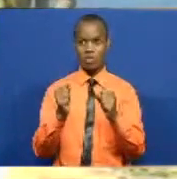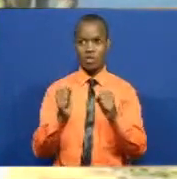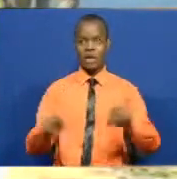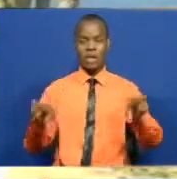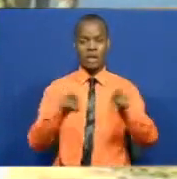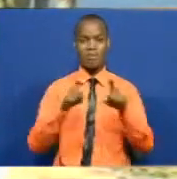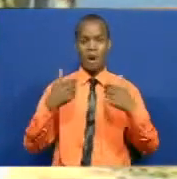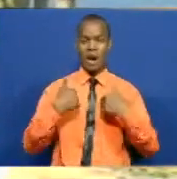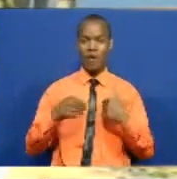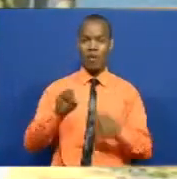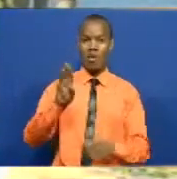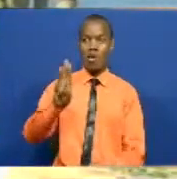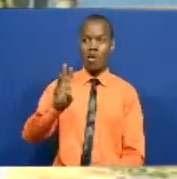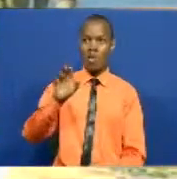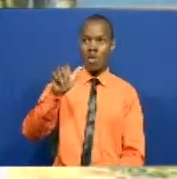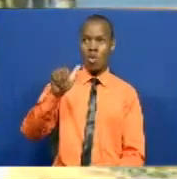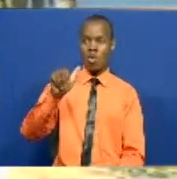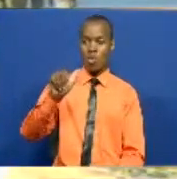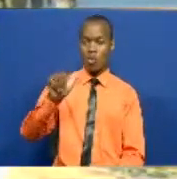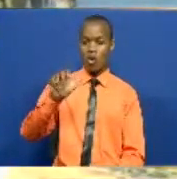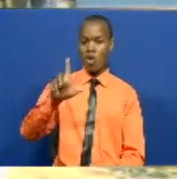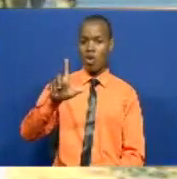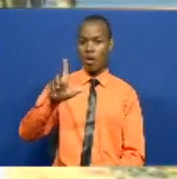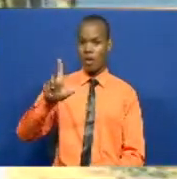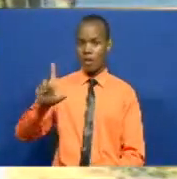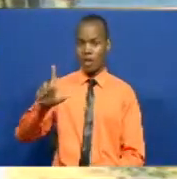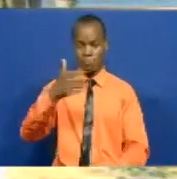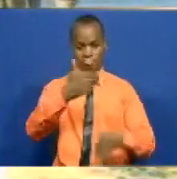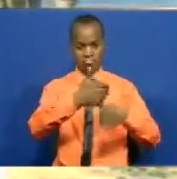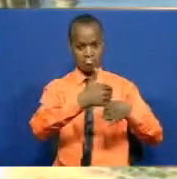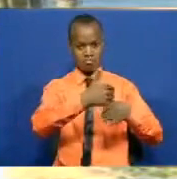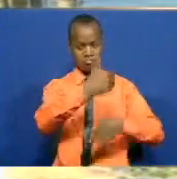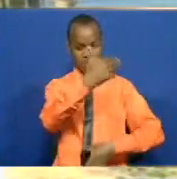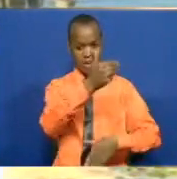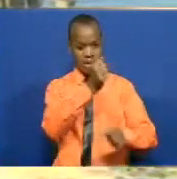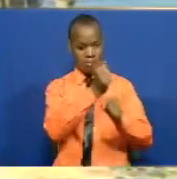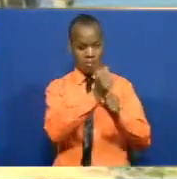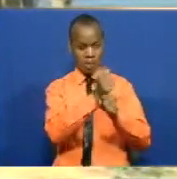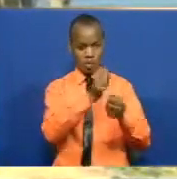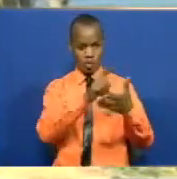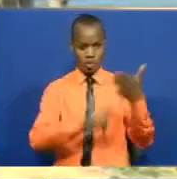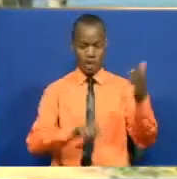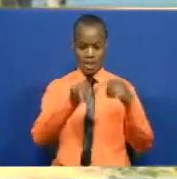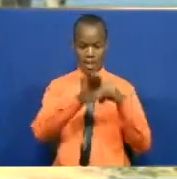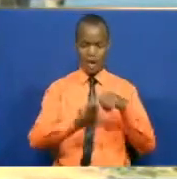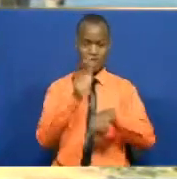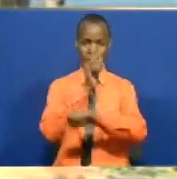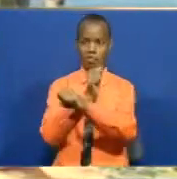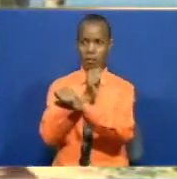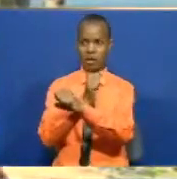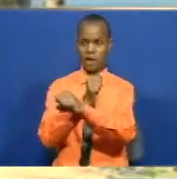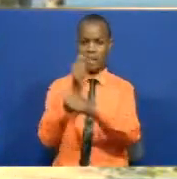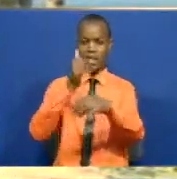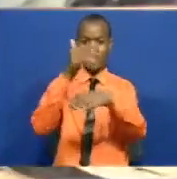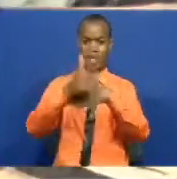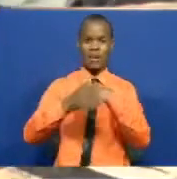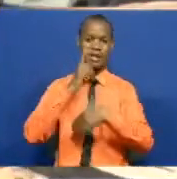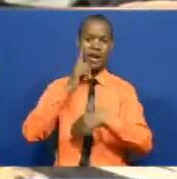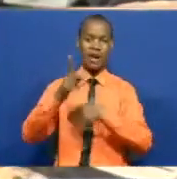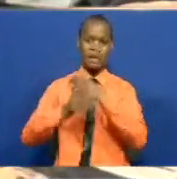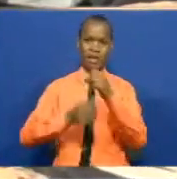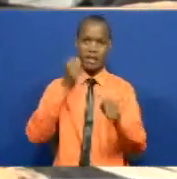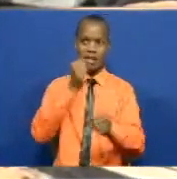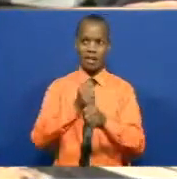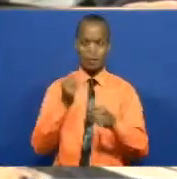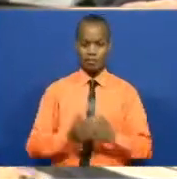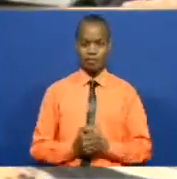wall, a very strong wall. So that means the pillar is protected, maybe for the next 100 years. The